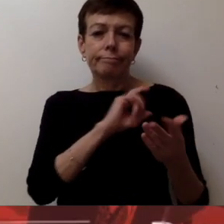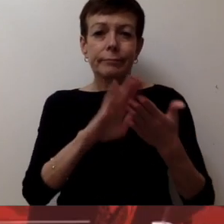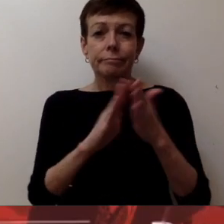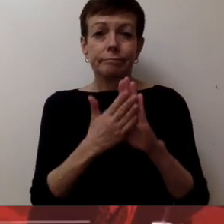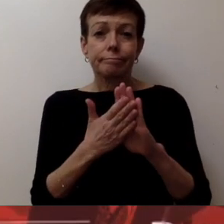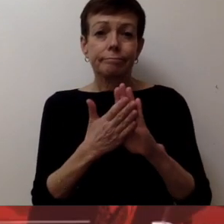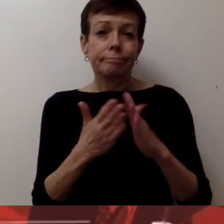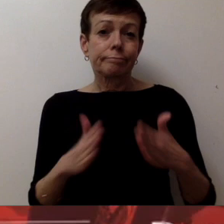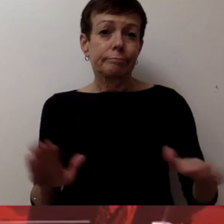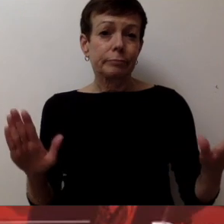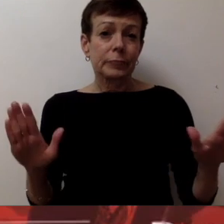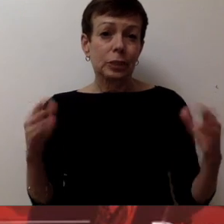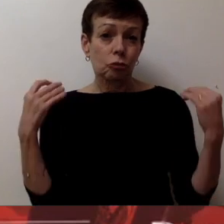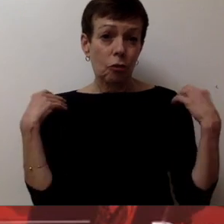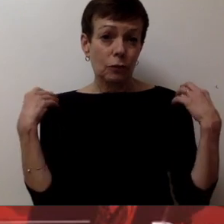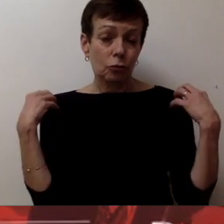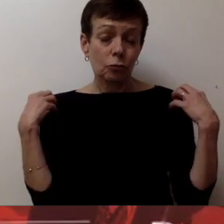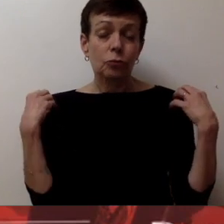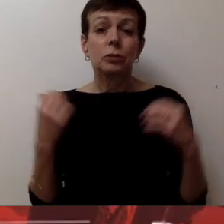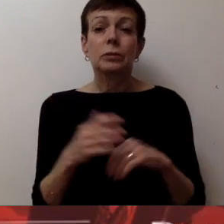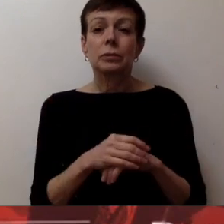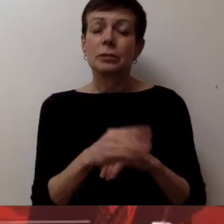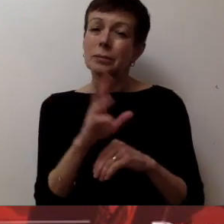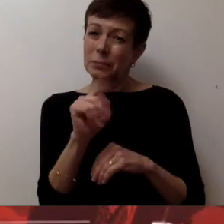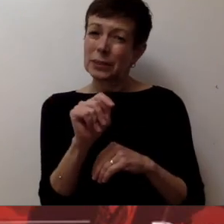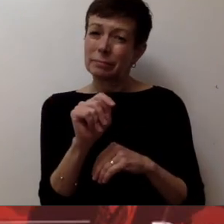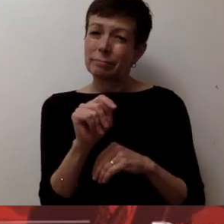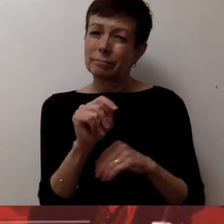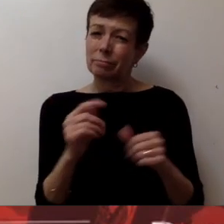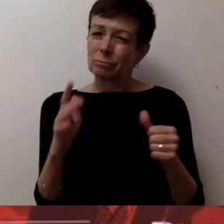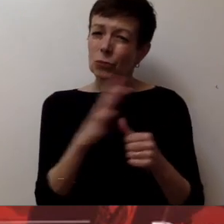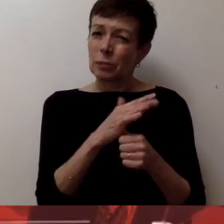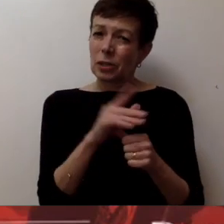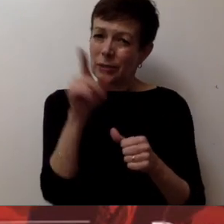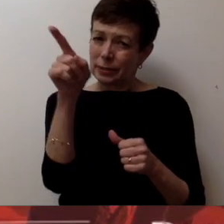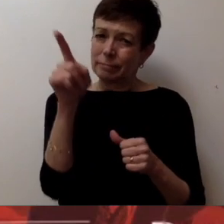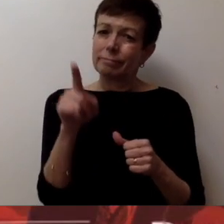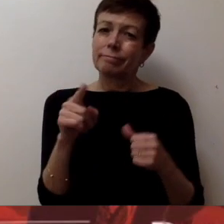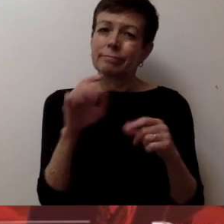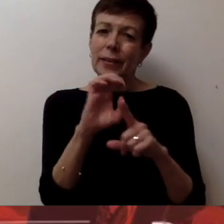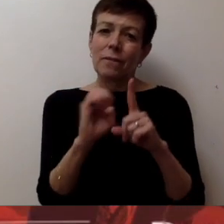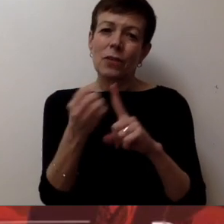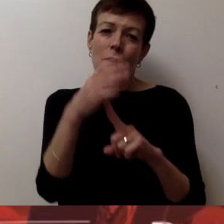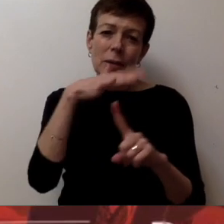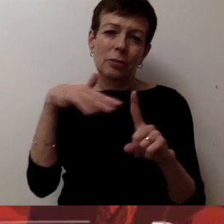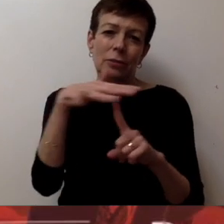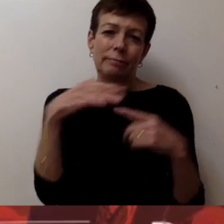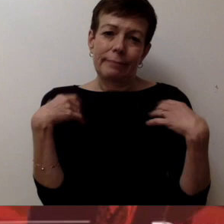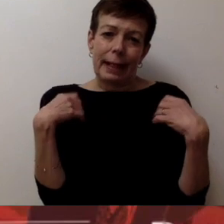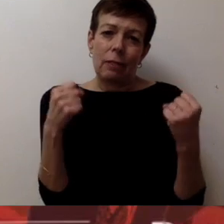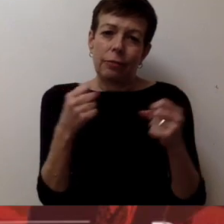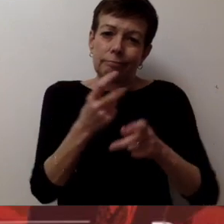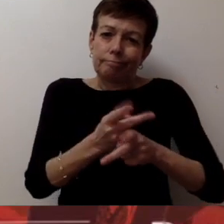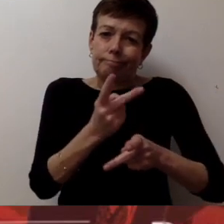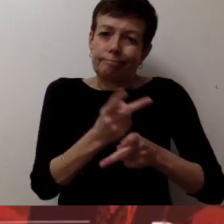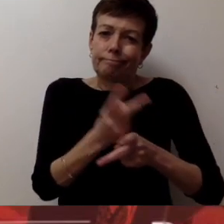community peace officers. So it's a group effort. However, the primary focus is on Environmental Public Health. Thanks.